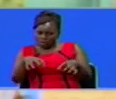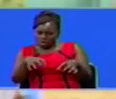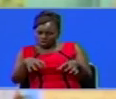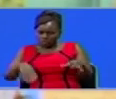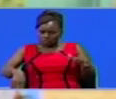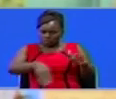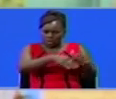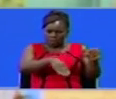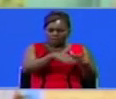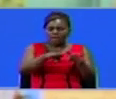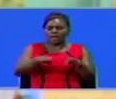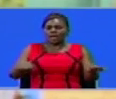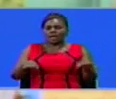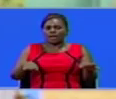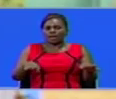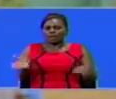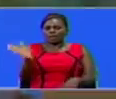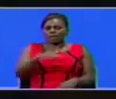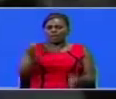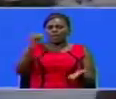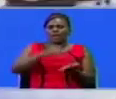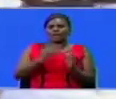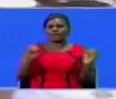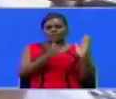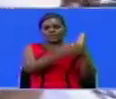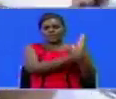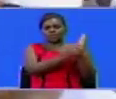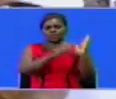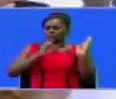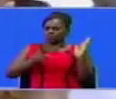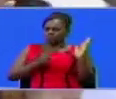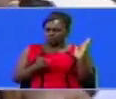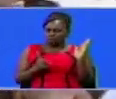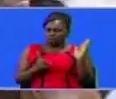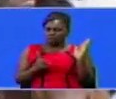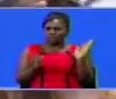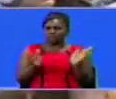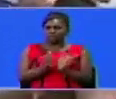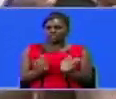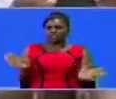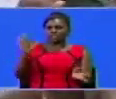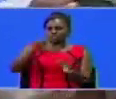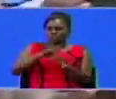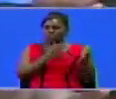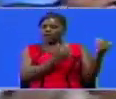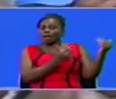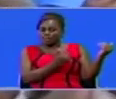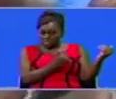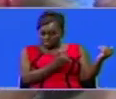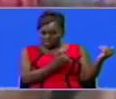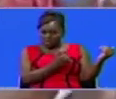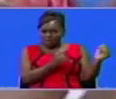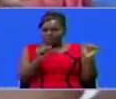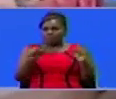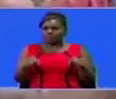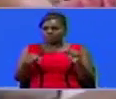out of the farms do not come back again. Experts are warning that with an impending general election around the corner, one that is